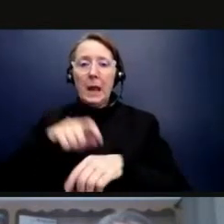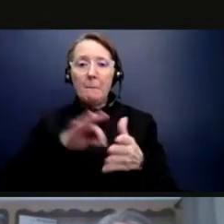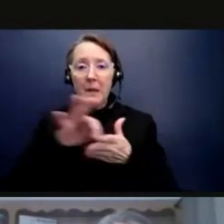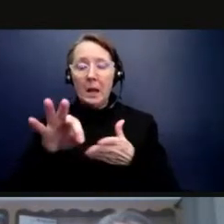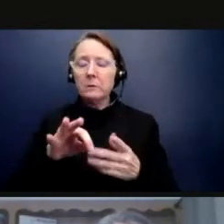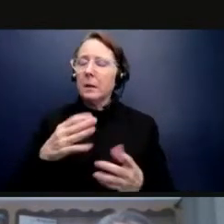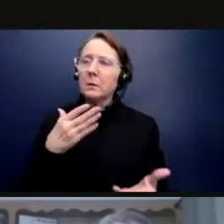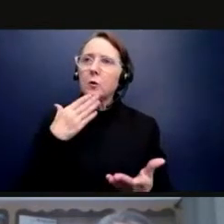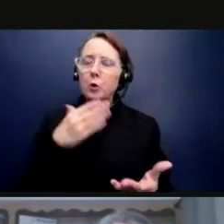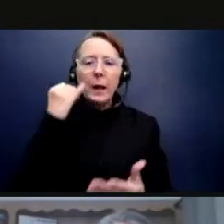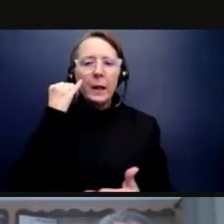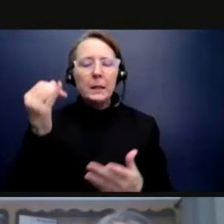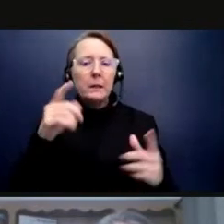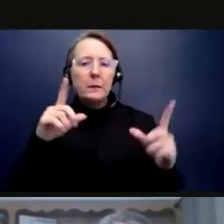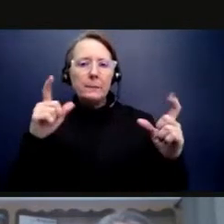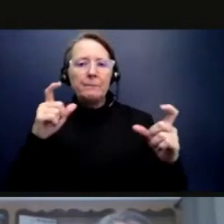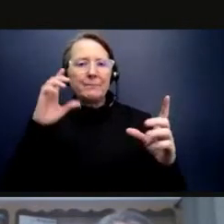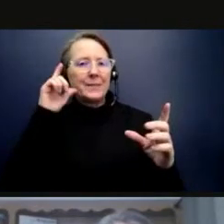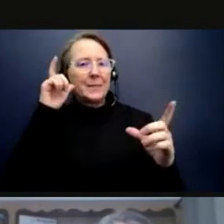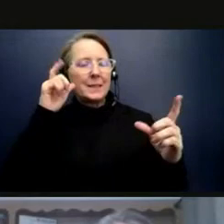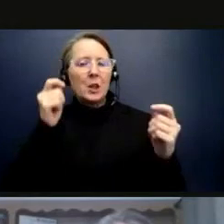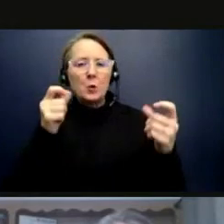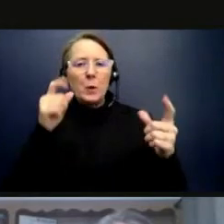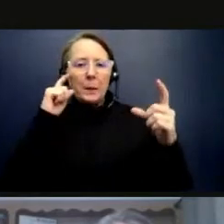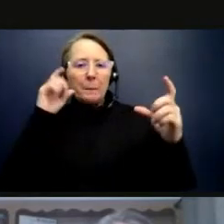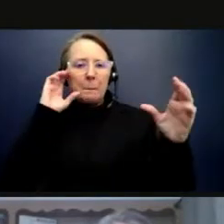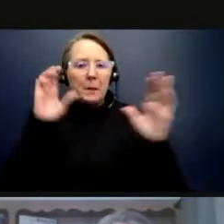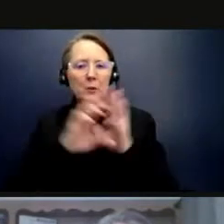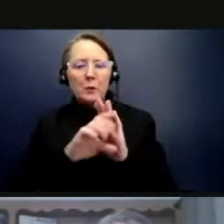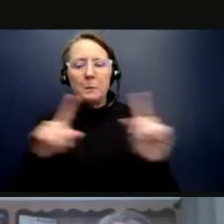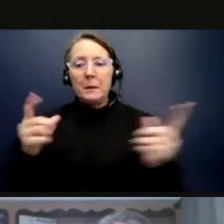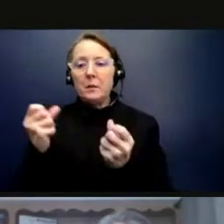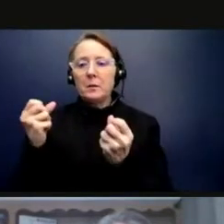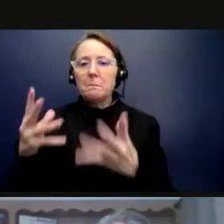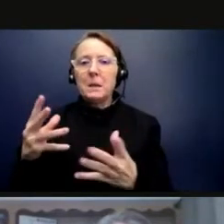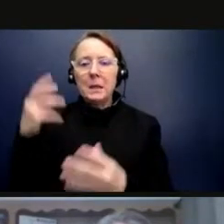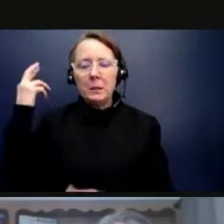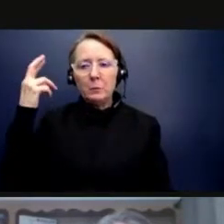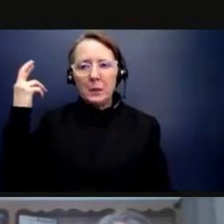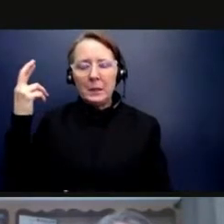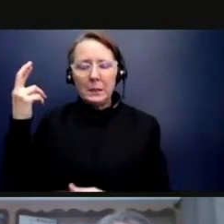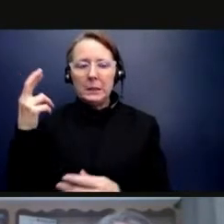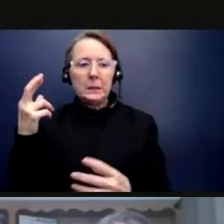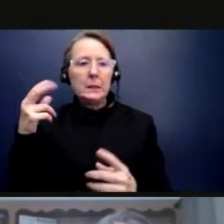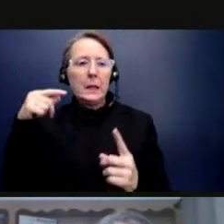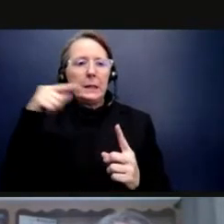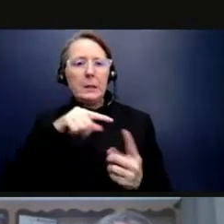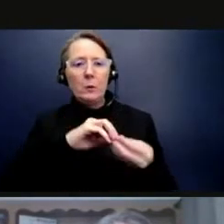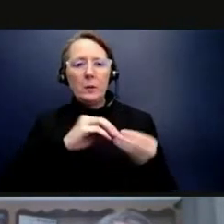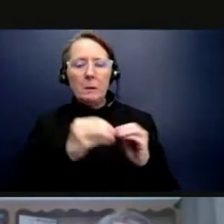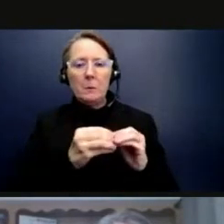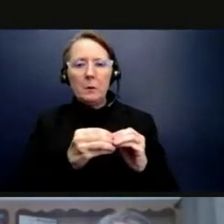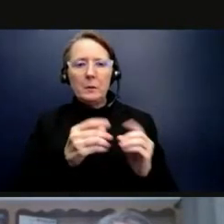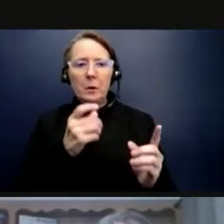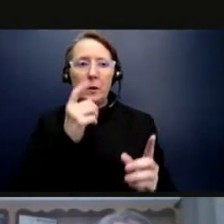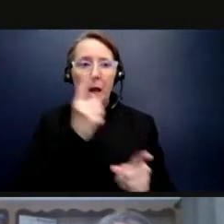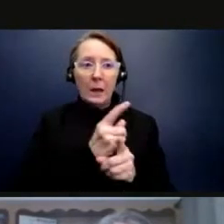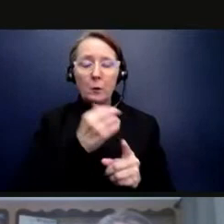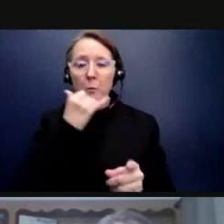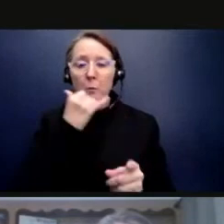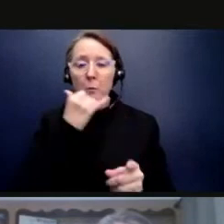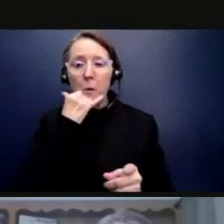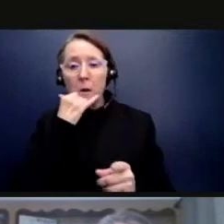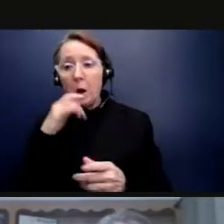to give us a snapshot on where we're at, but so many factors impact how accurate those numbers are. Like, are we in the middle of a